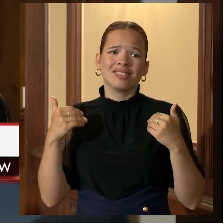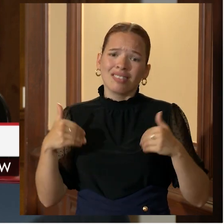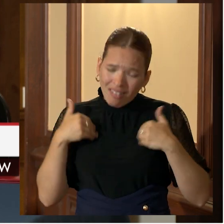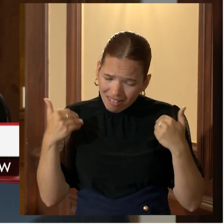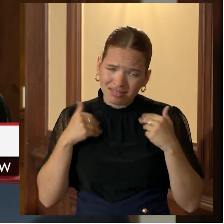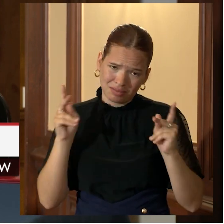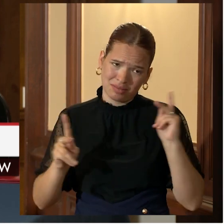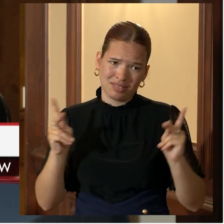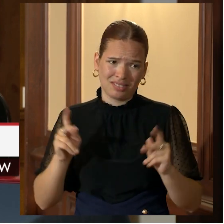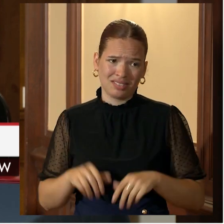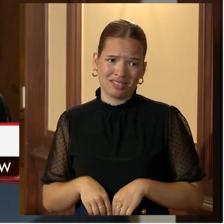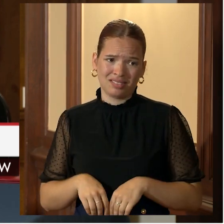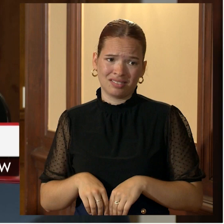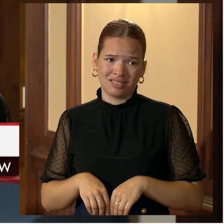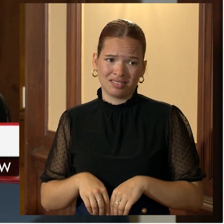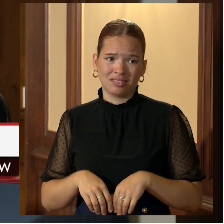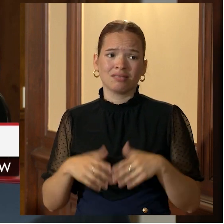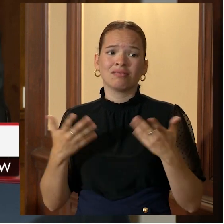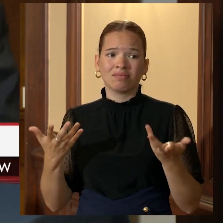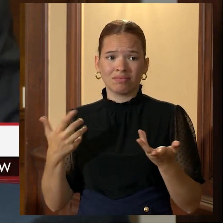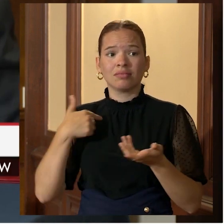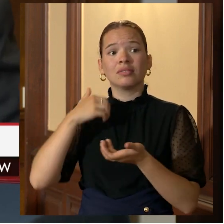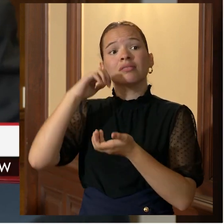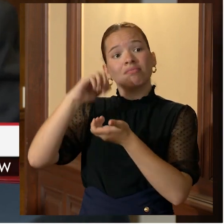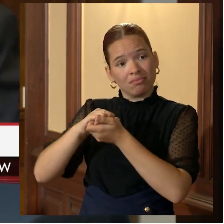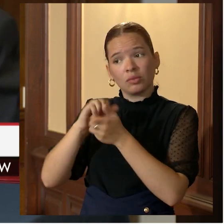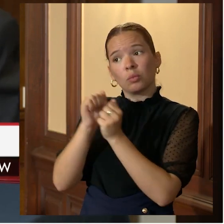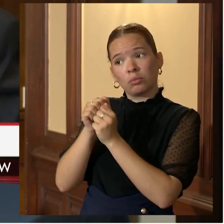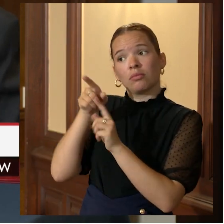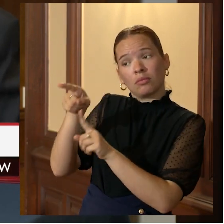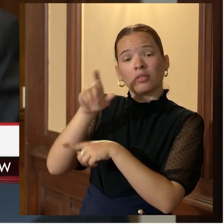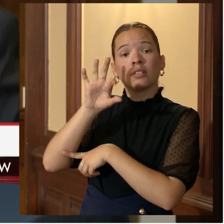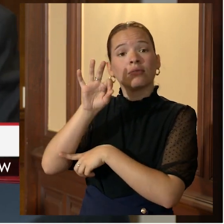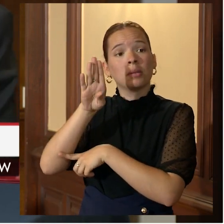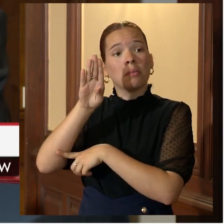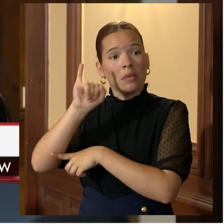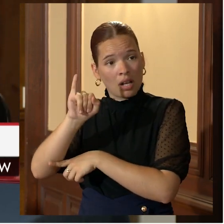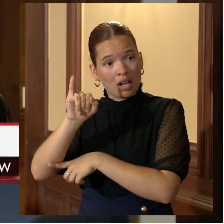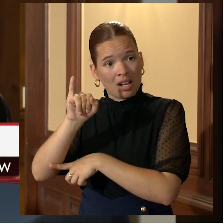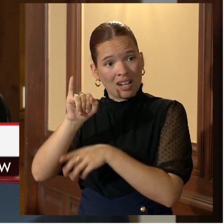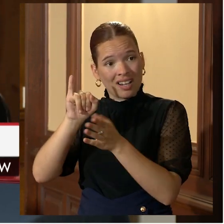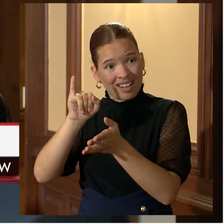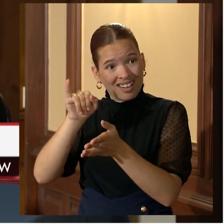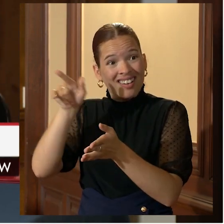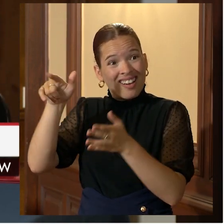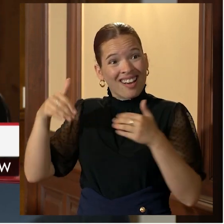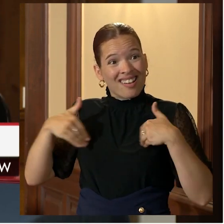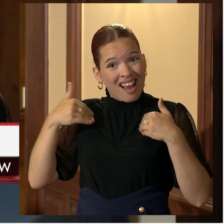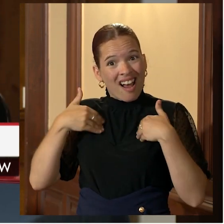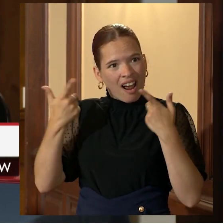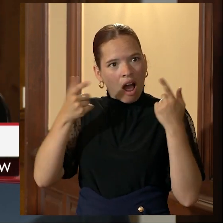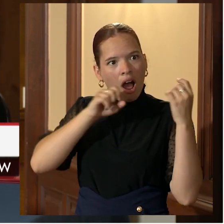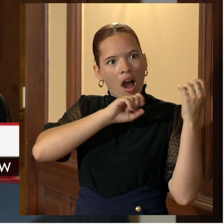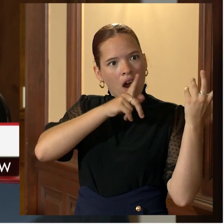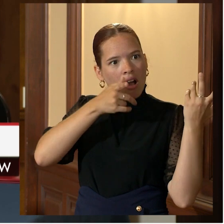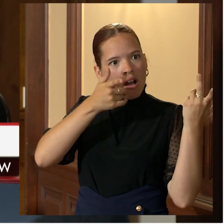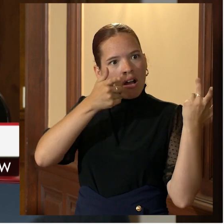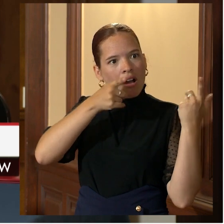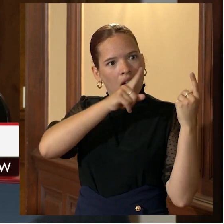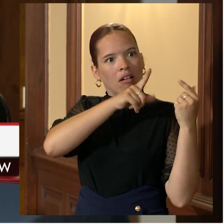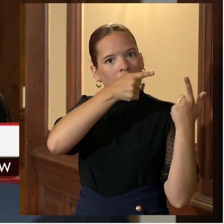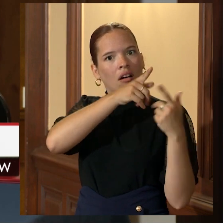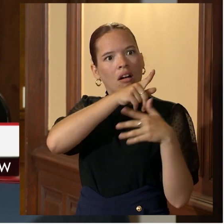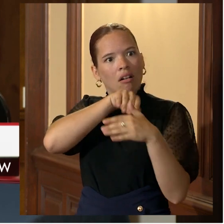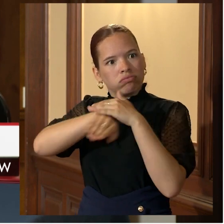FBI to get kids interested in upper careers, we're trying to create a pipeline of young people getting into jobs that would not only have them working in